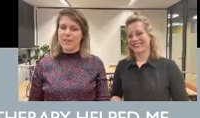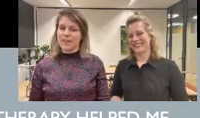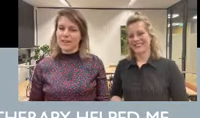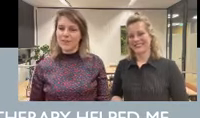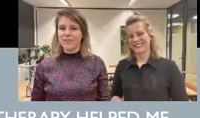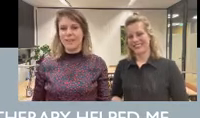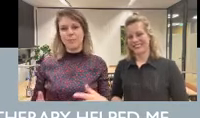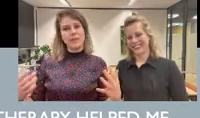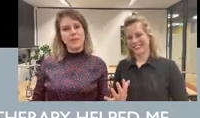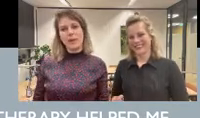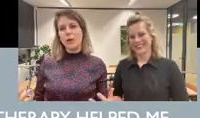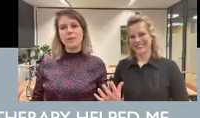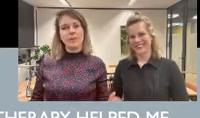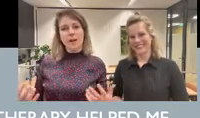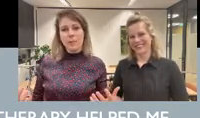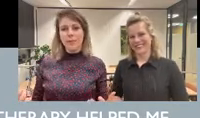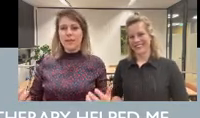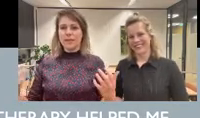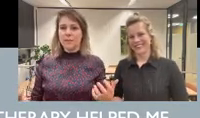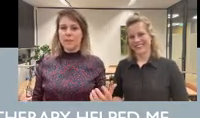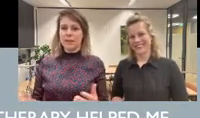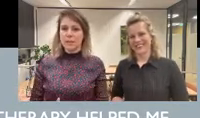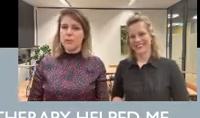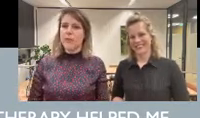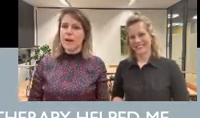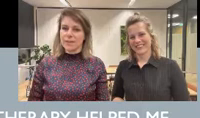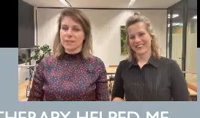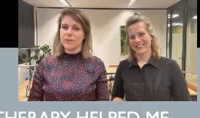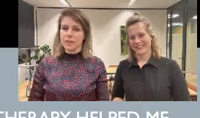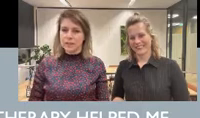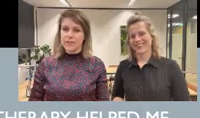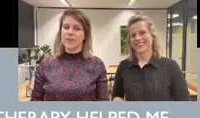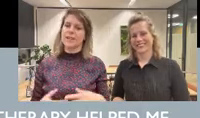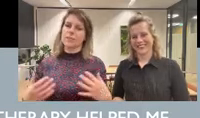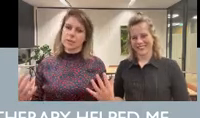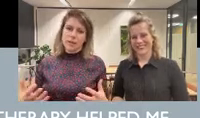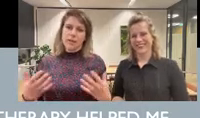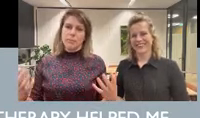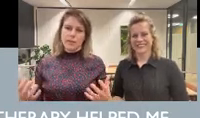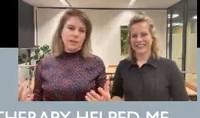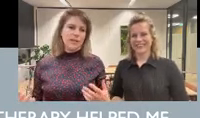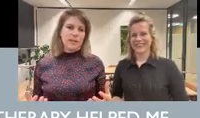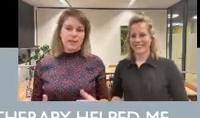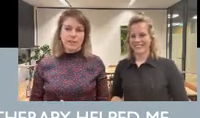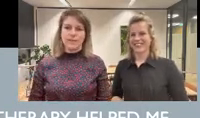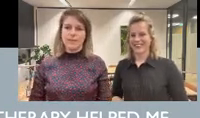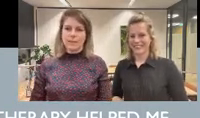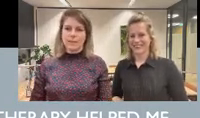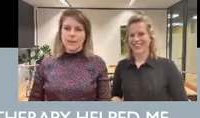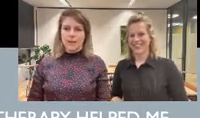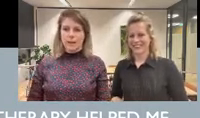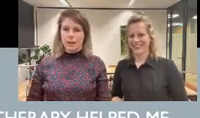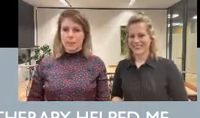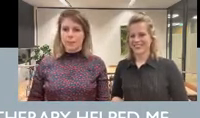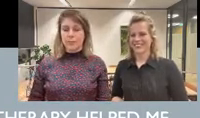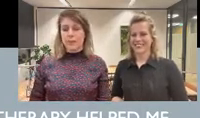Well, another one said PE opens it up and EMDR provides the relief. And that's what many of the clients said.